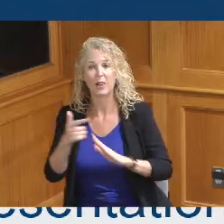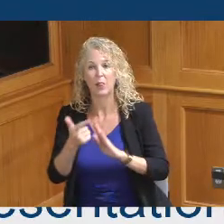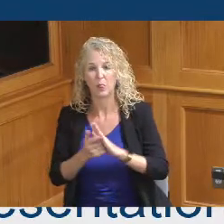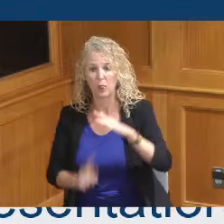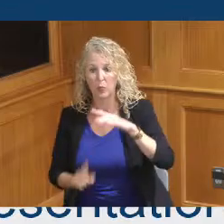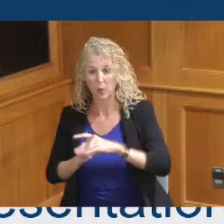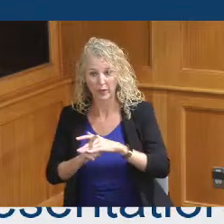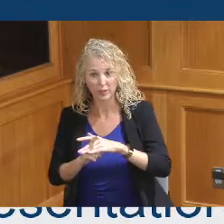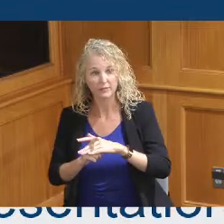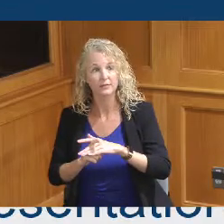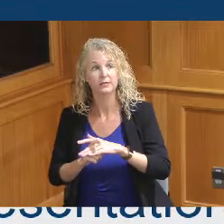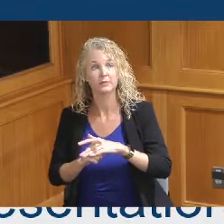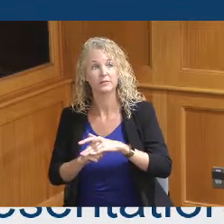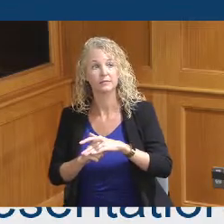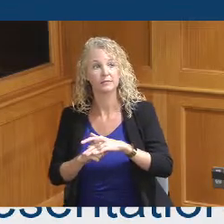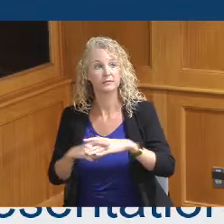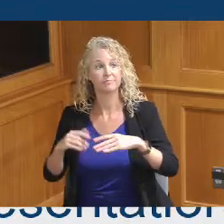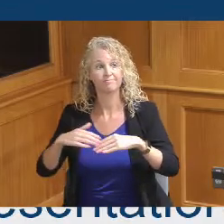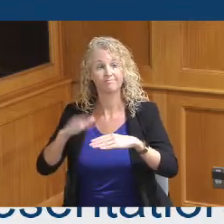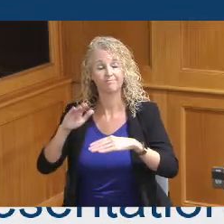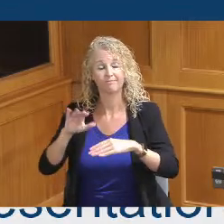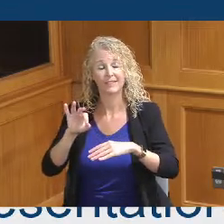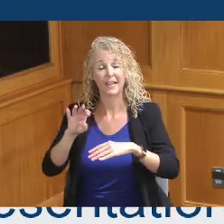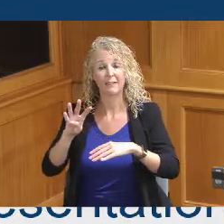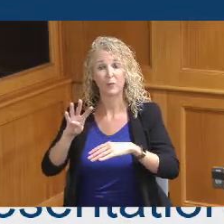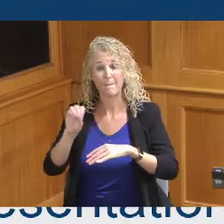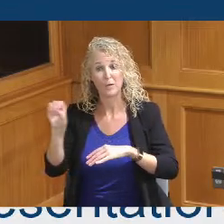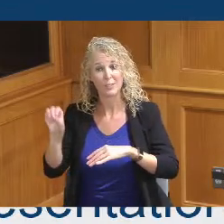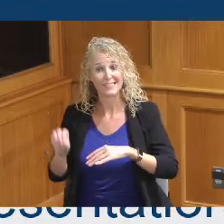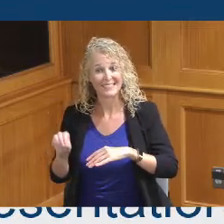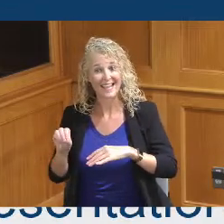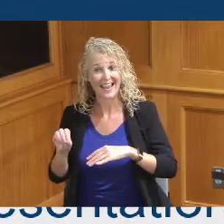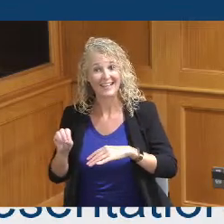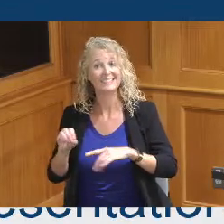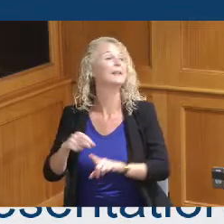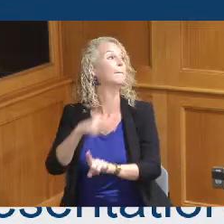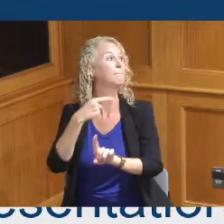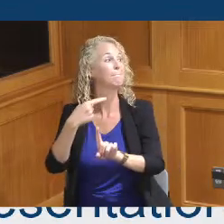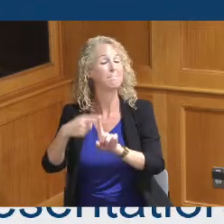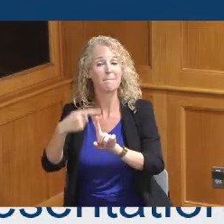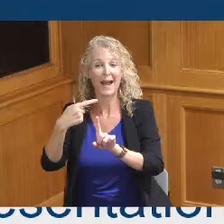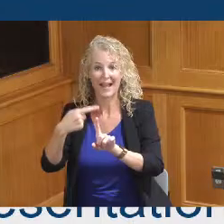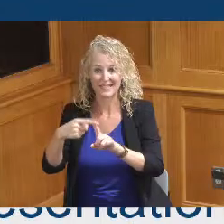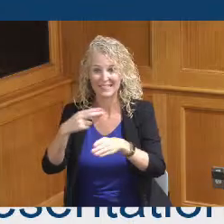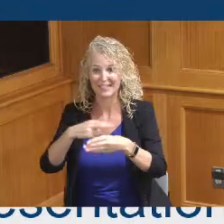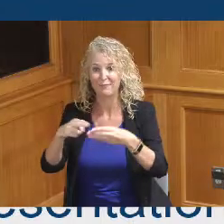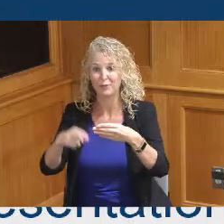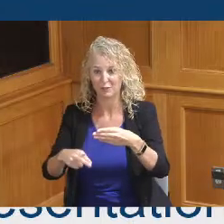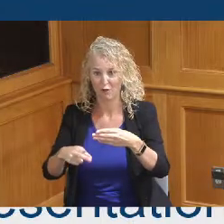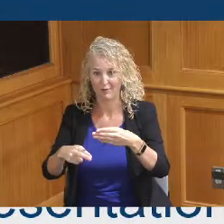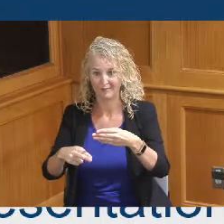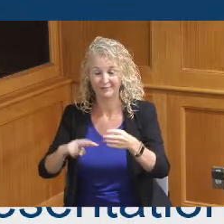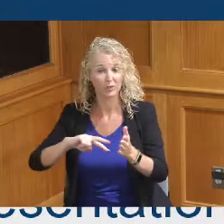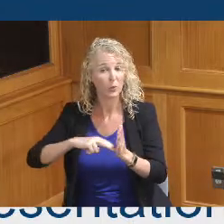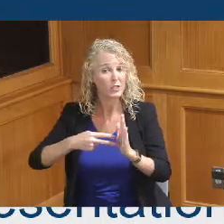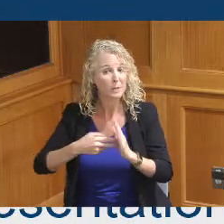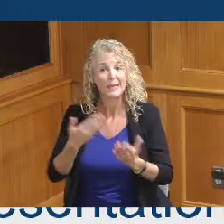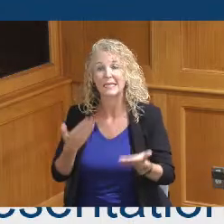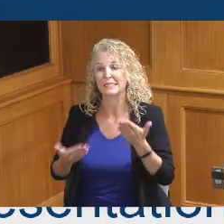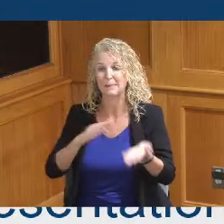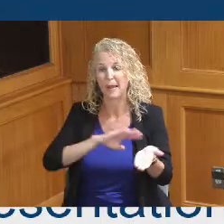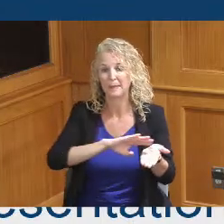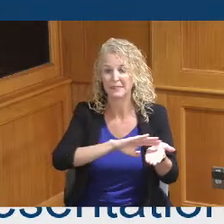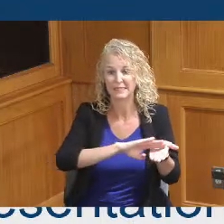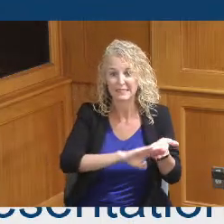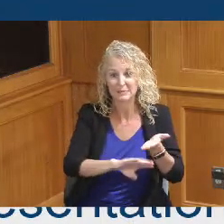Shannon Price. More than 94% have resulted in a positive outcome for the renter. That means either a dismissal,